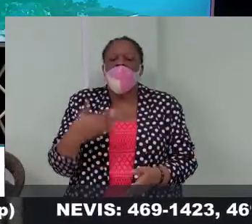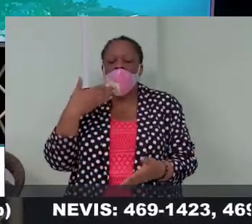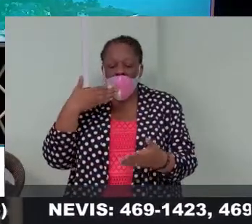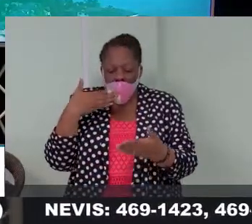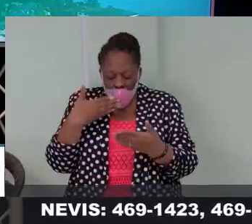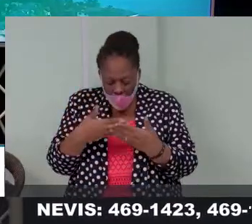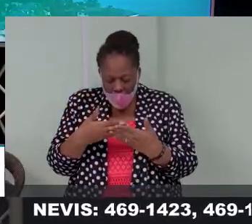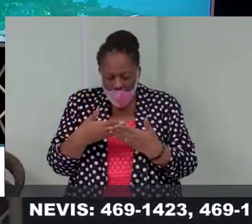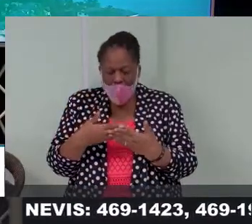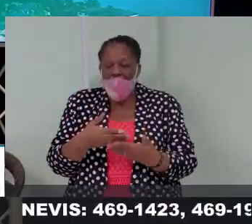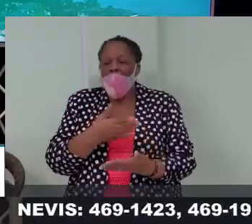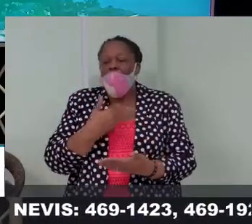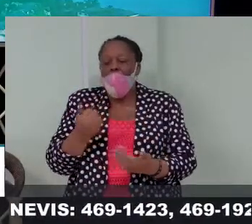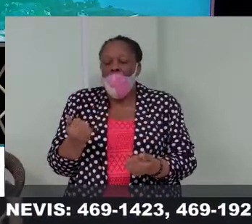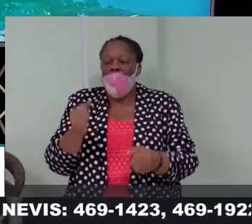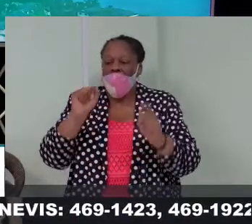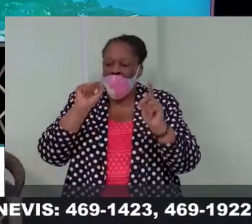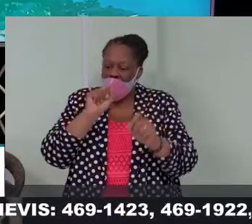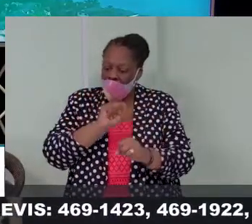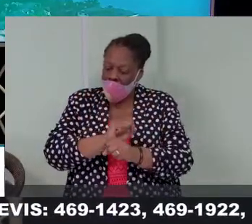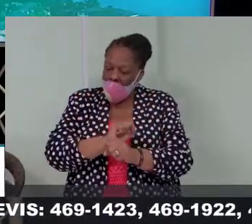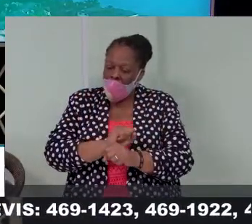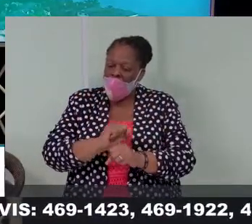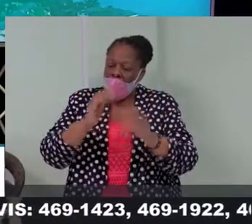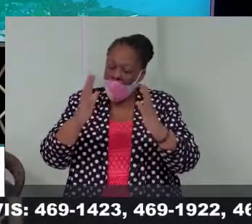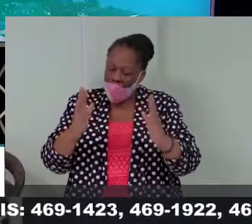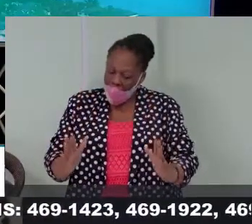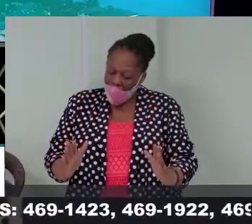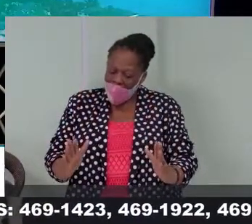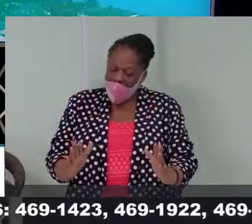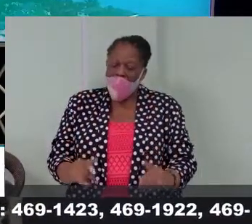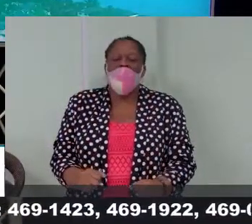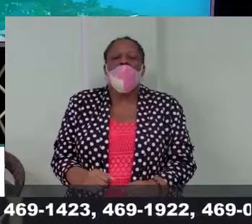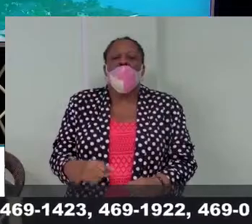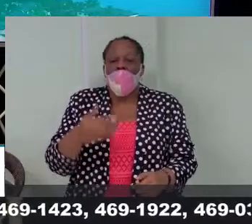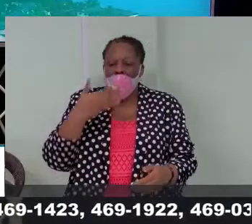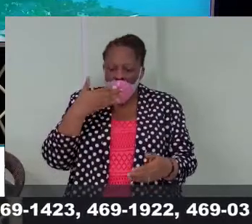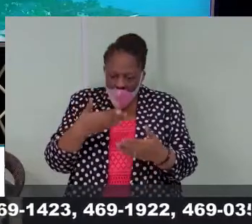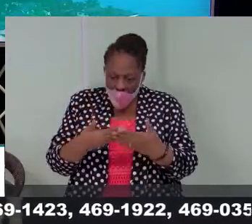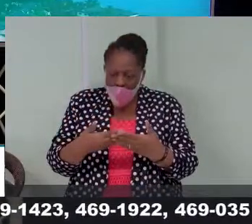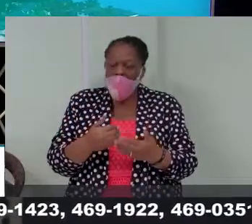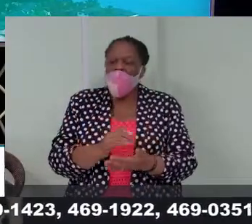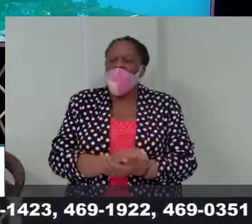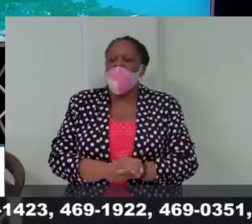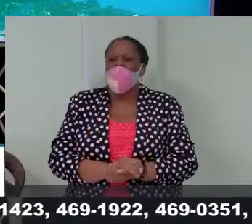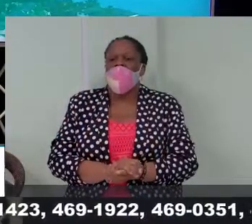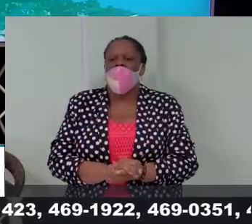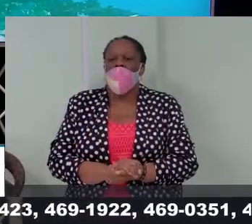is the frontline workers, they're only tested if indicated.